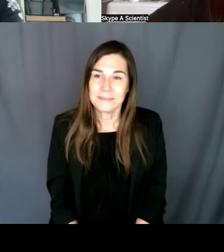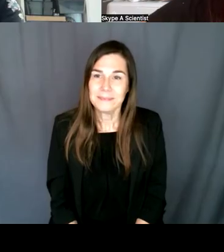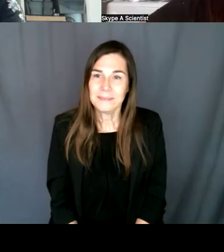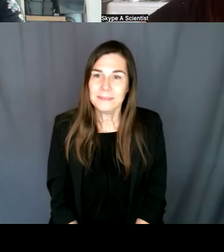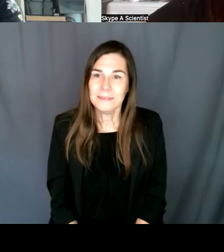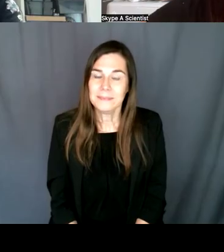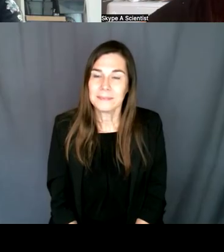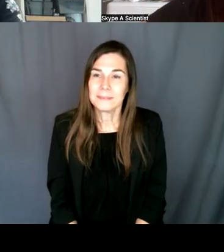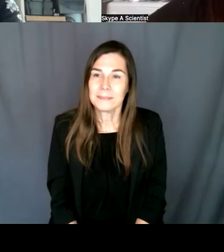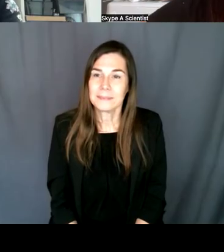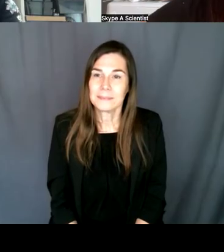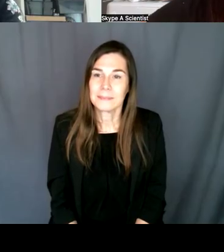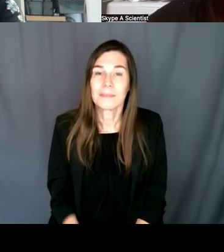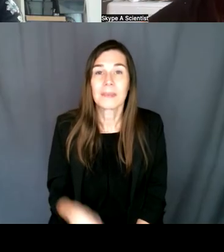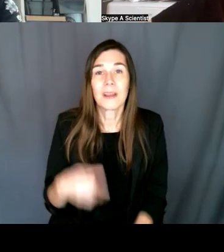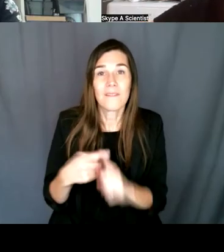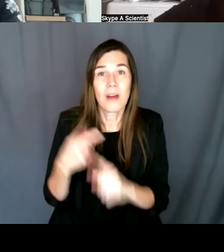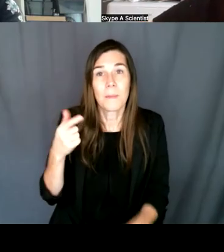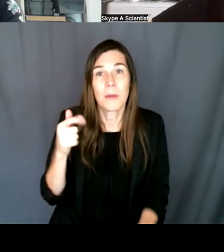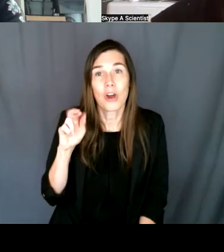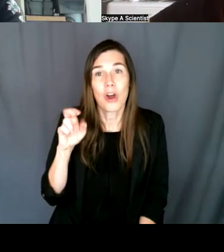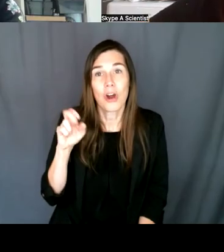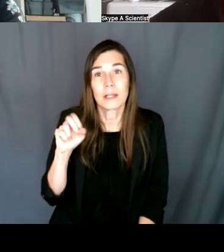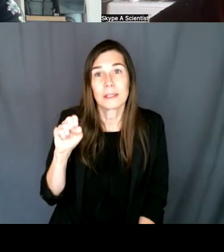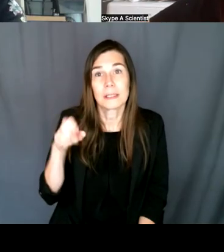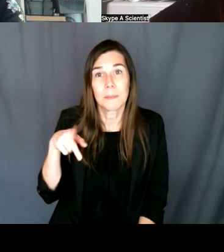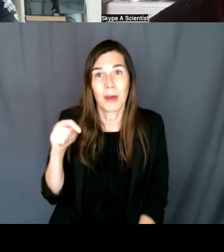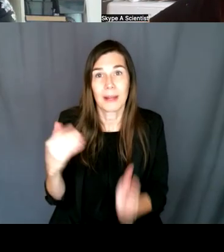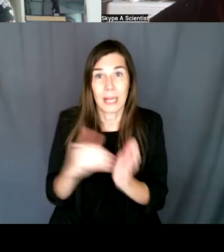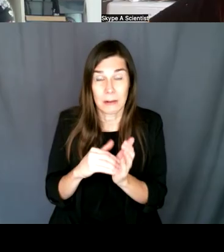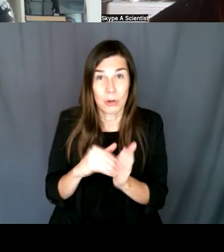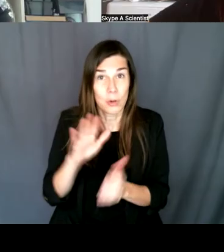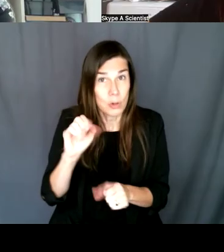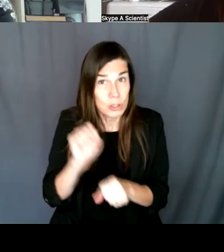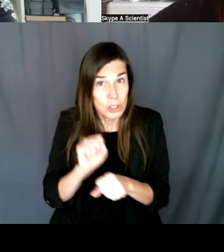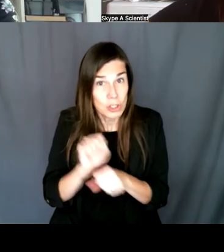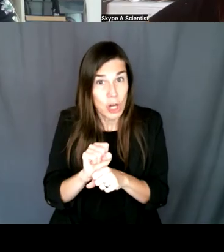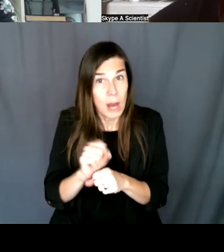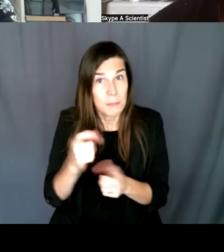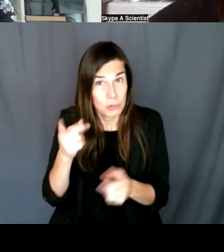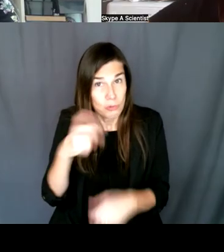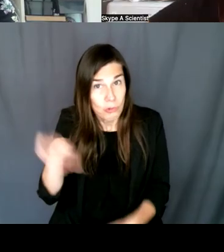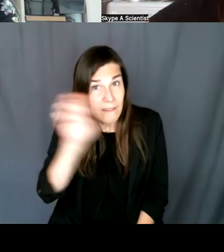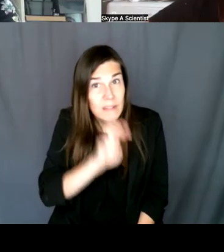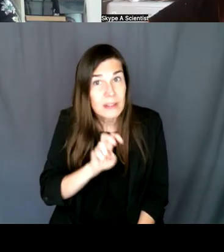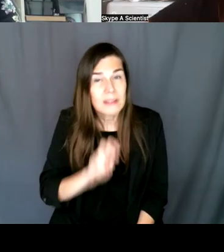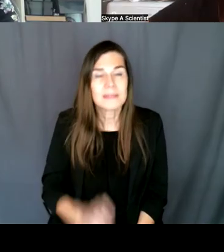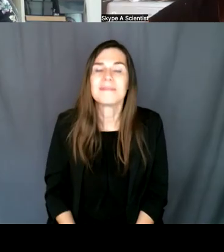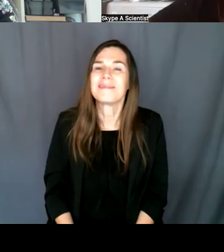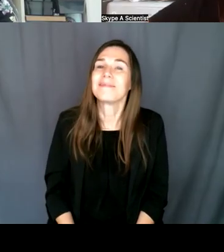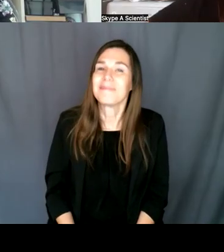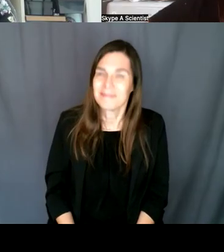Okay. From Garden Spot again. Do you have to travel for your job? I do travel sometimes. So